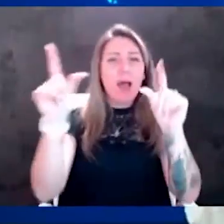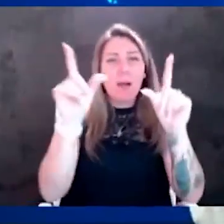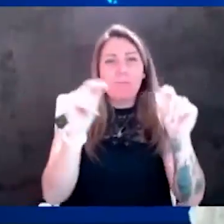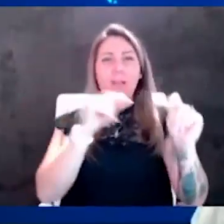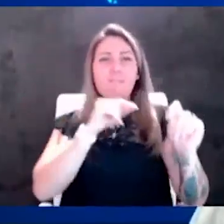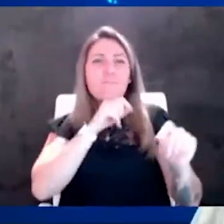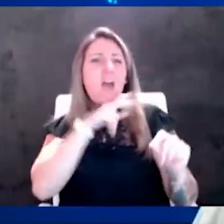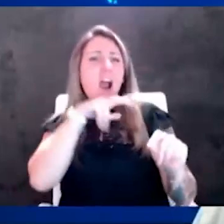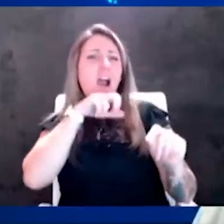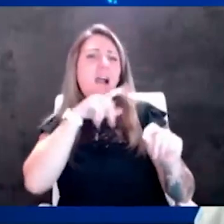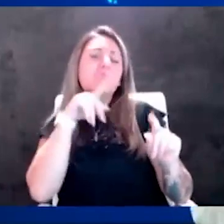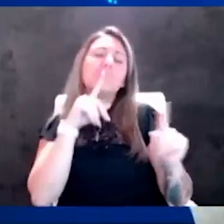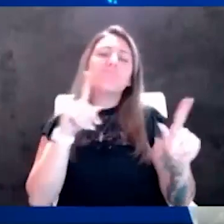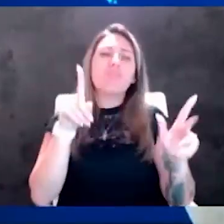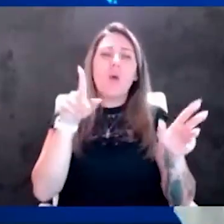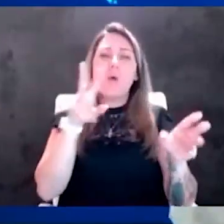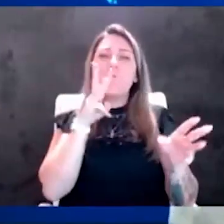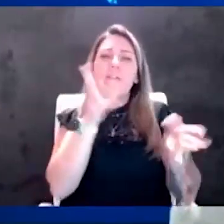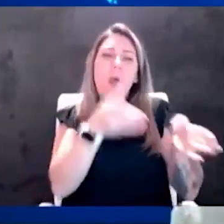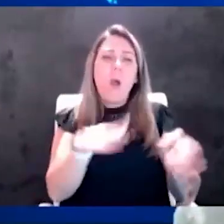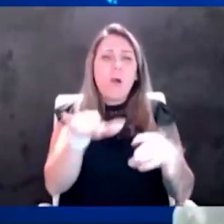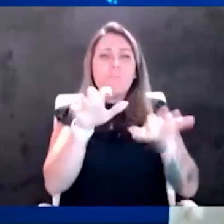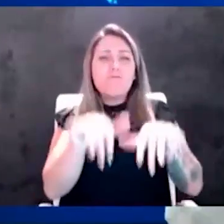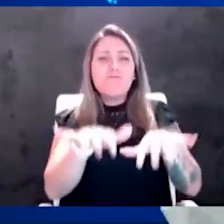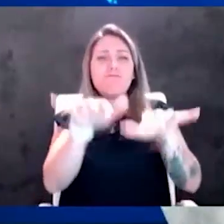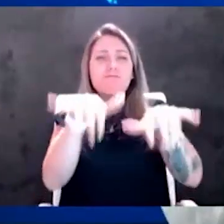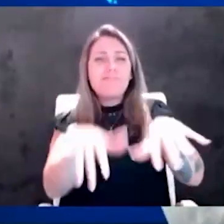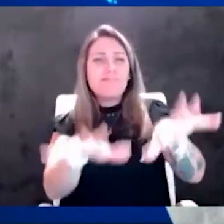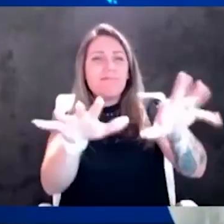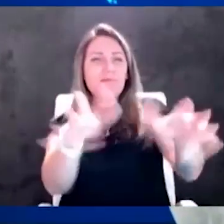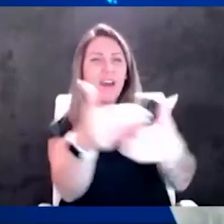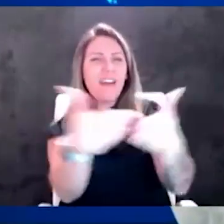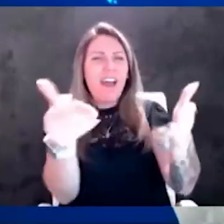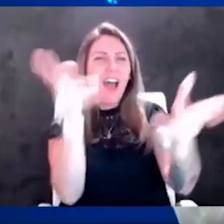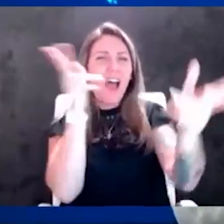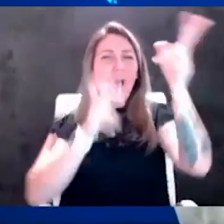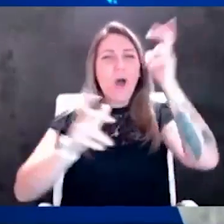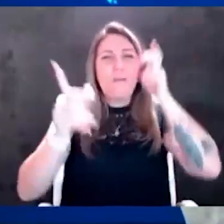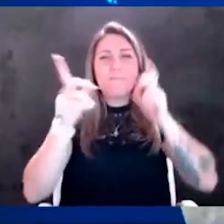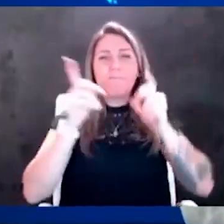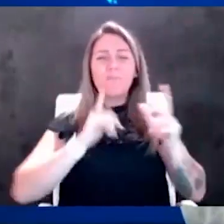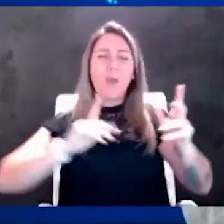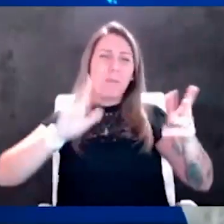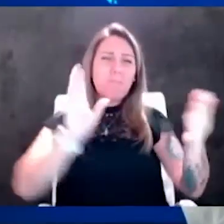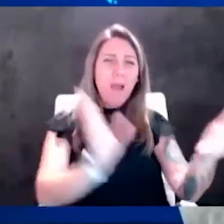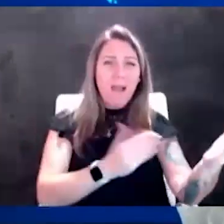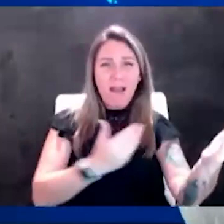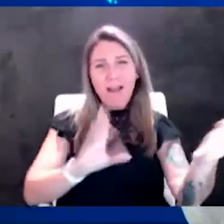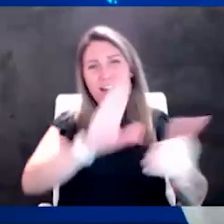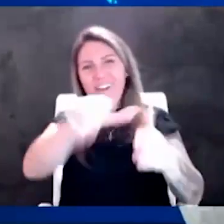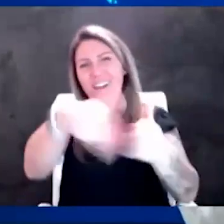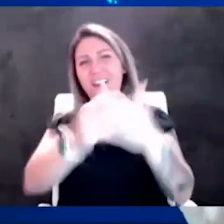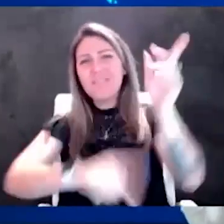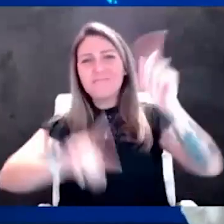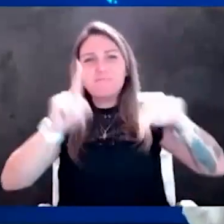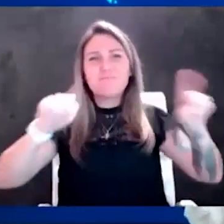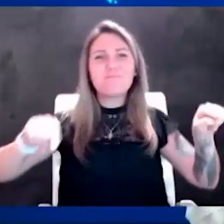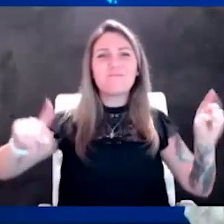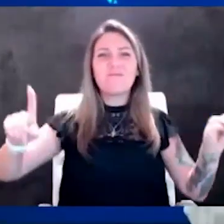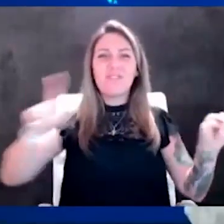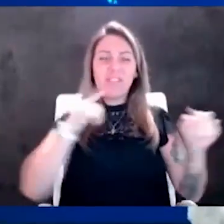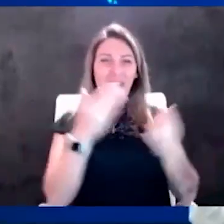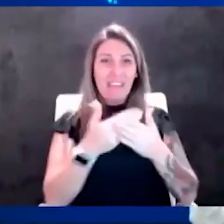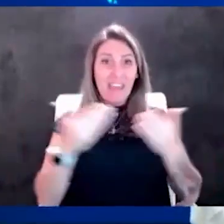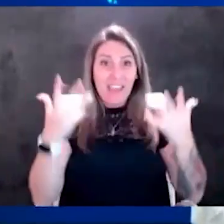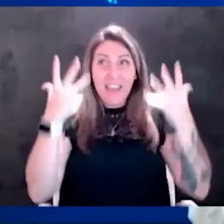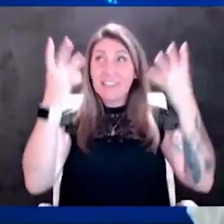the river's going, the things are popping, and there's just this symphony, and all these different voices are out there, and